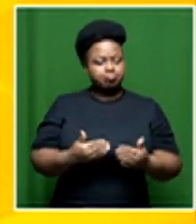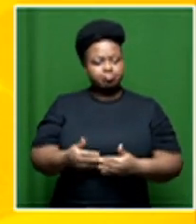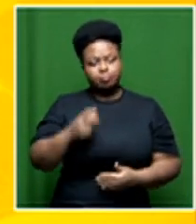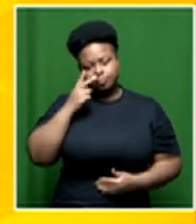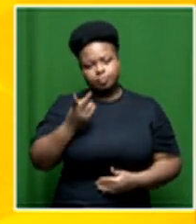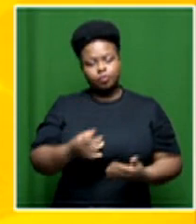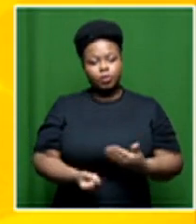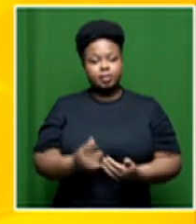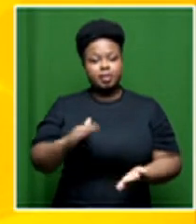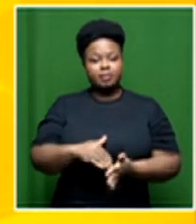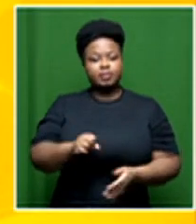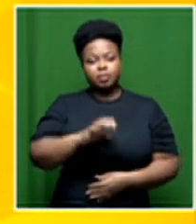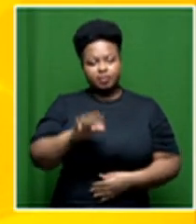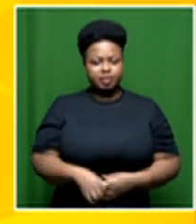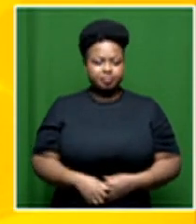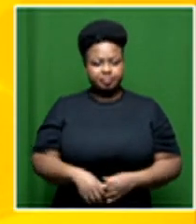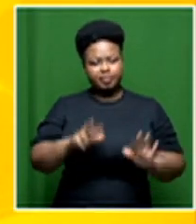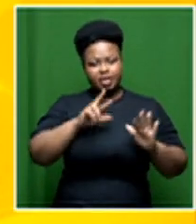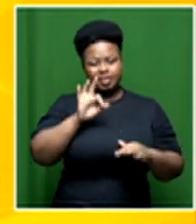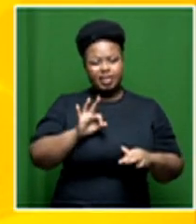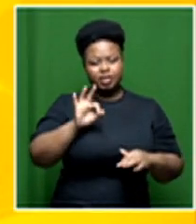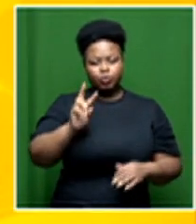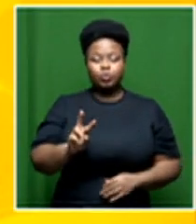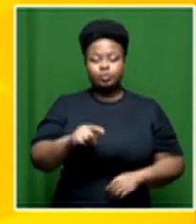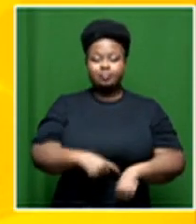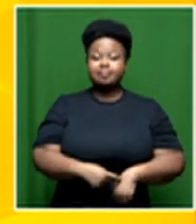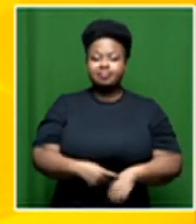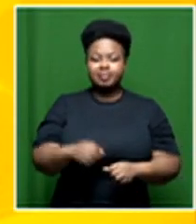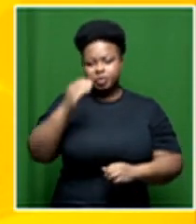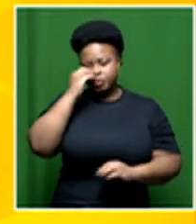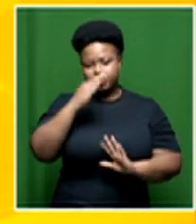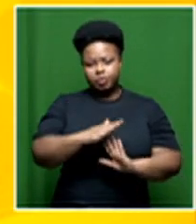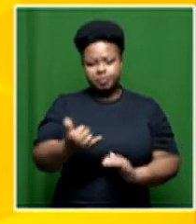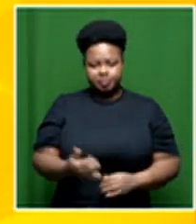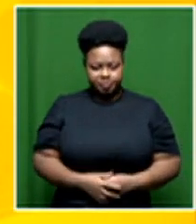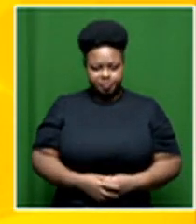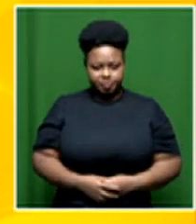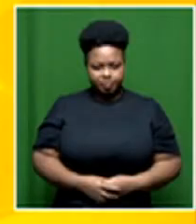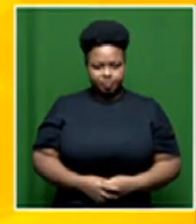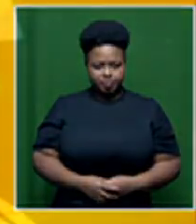when it arrives in the country. 8:32. That's what time it is. Let's get your headlines now.